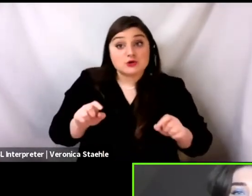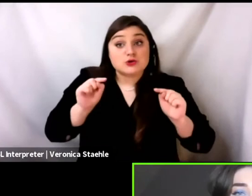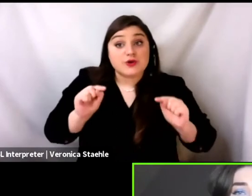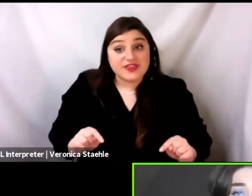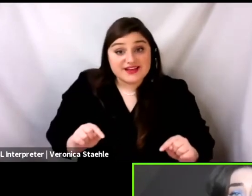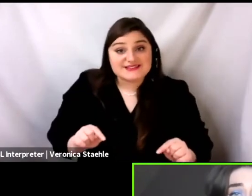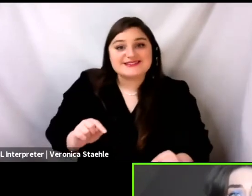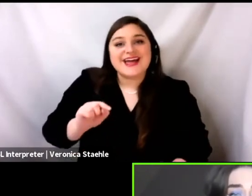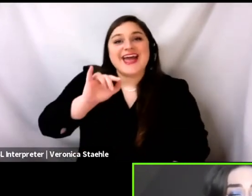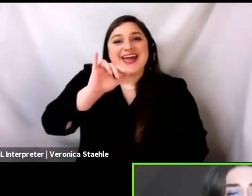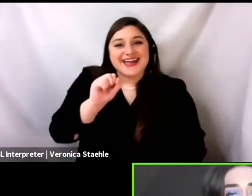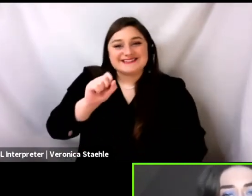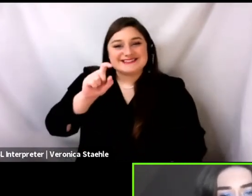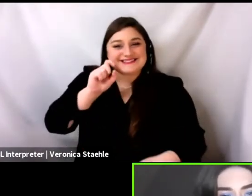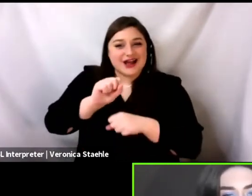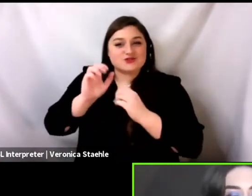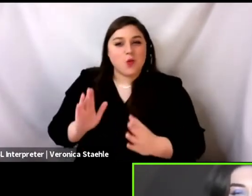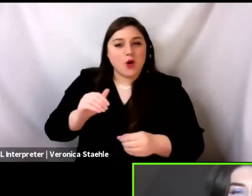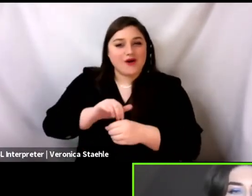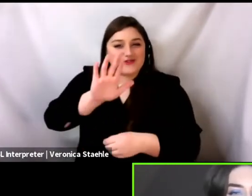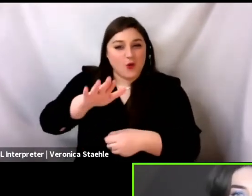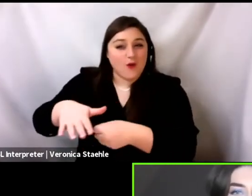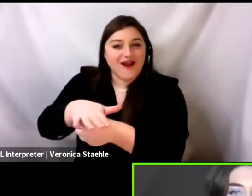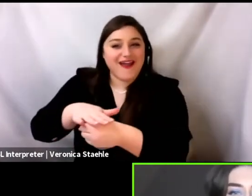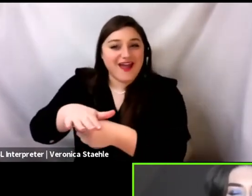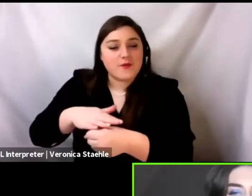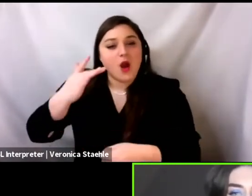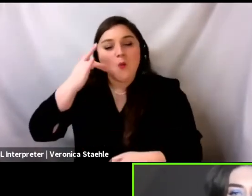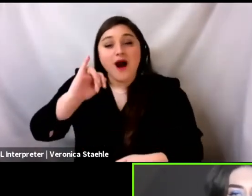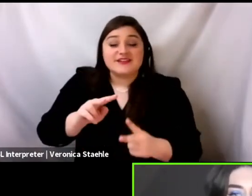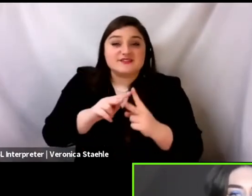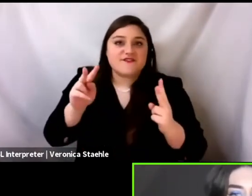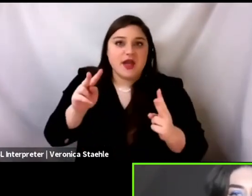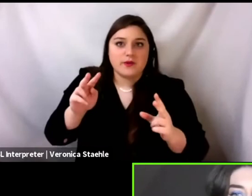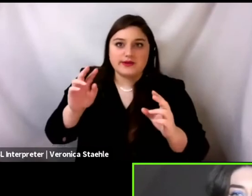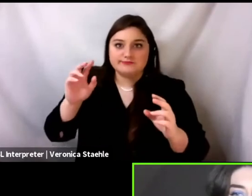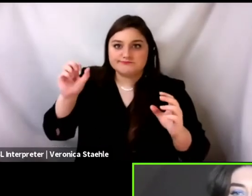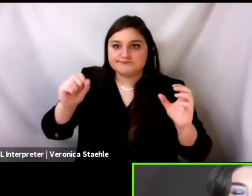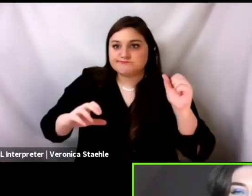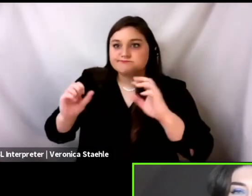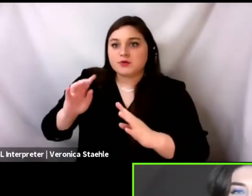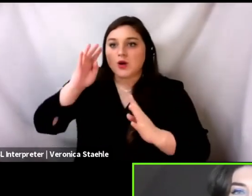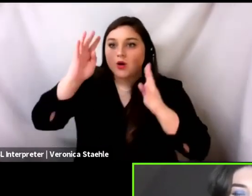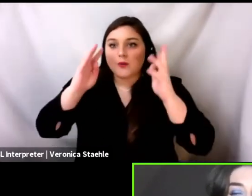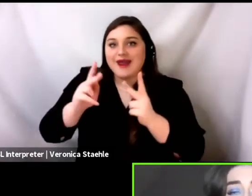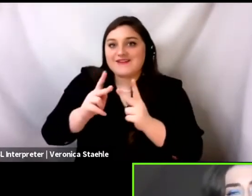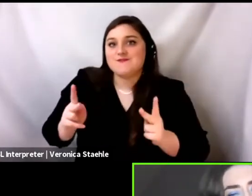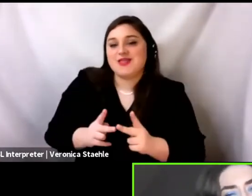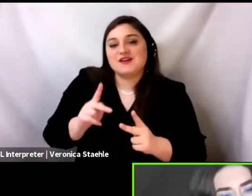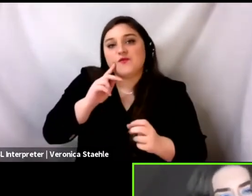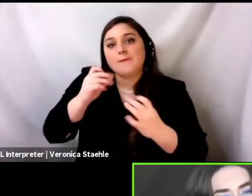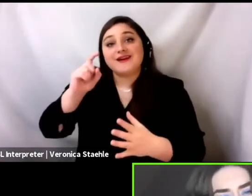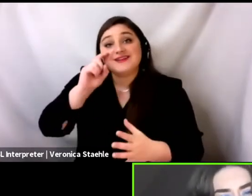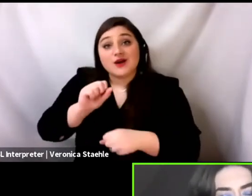the world that you're in specifically, just because there's such an interesting creative hub of sex worker activism that's